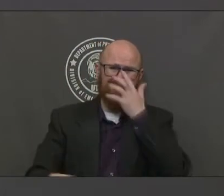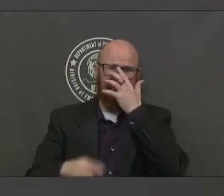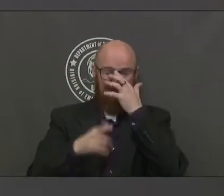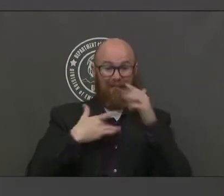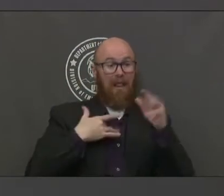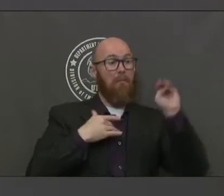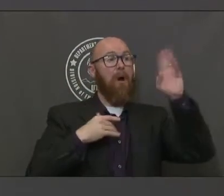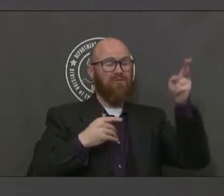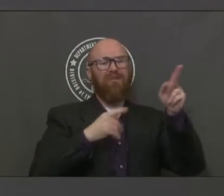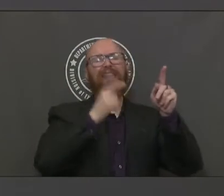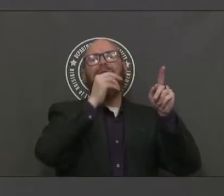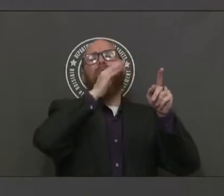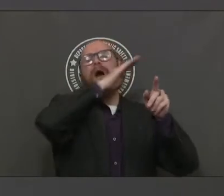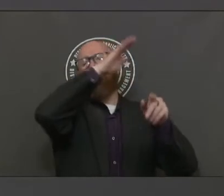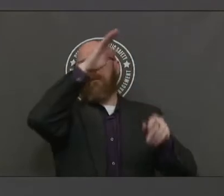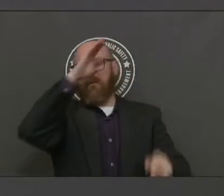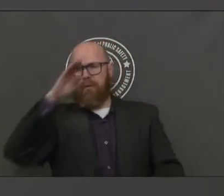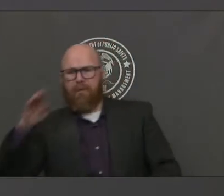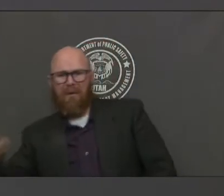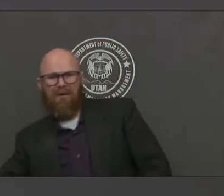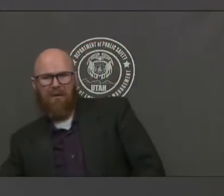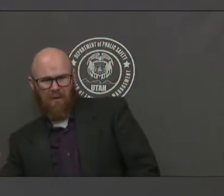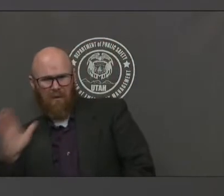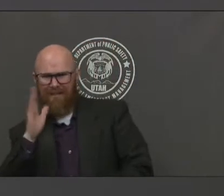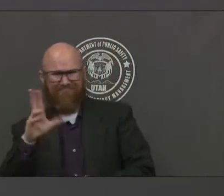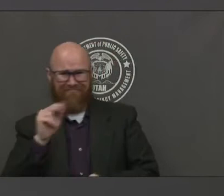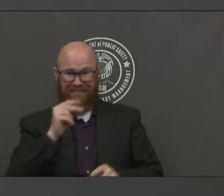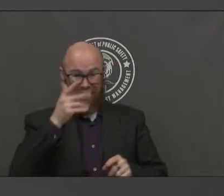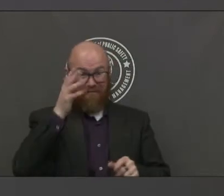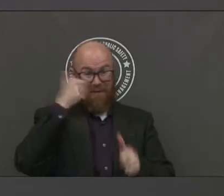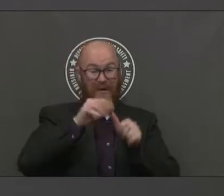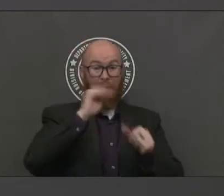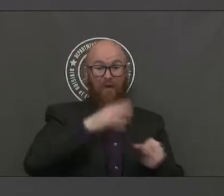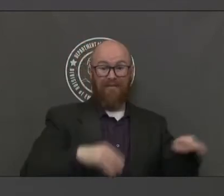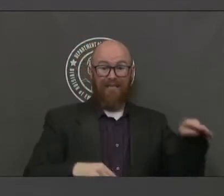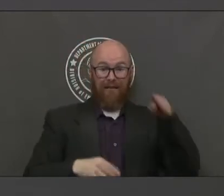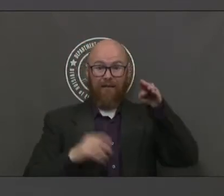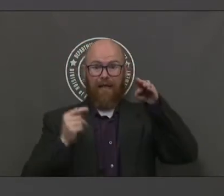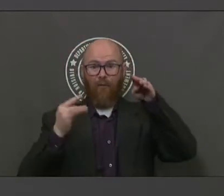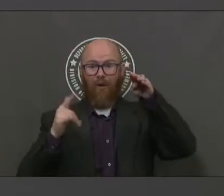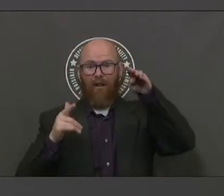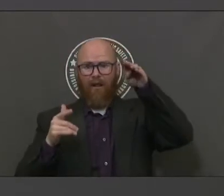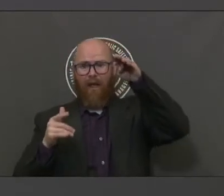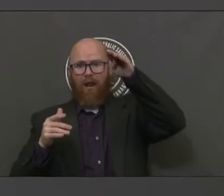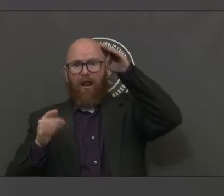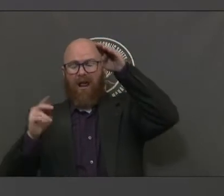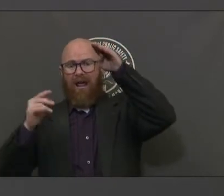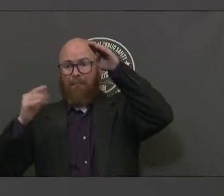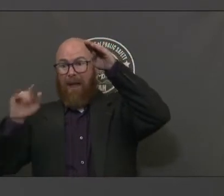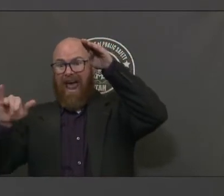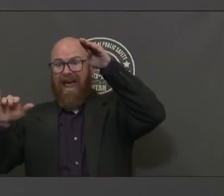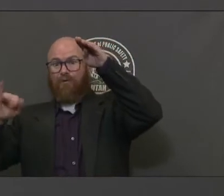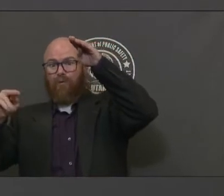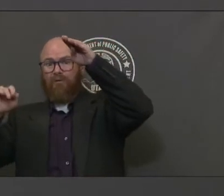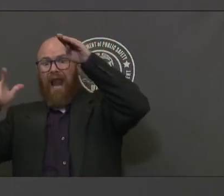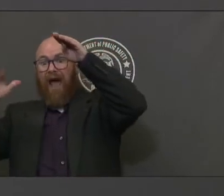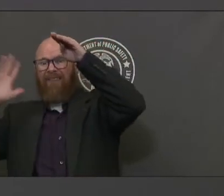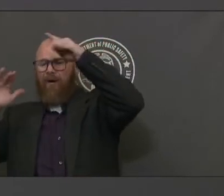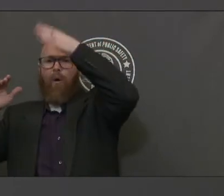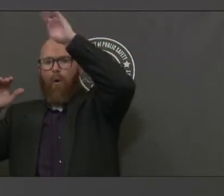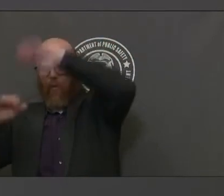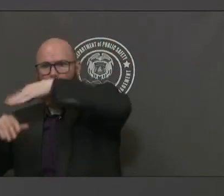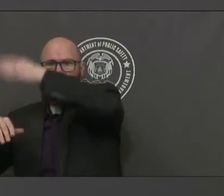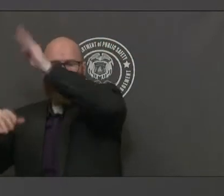doesn't mean that they're bad people. It doesn't mean that they're bad scientists. It doesn't mean that they don't know what they're doing. It just means that